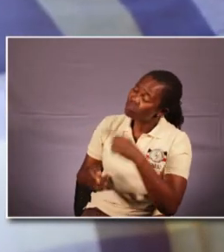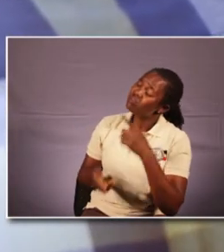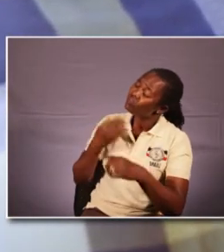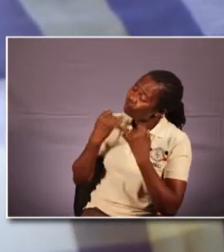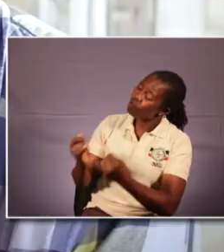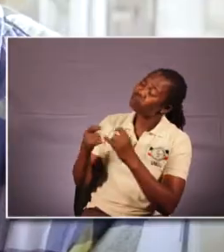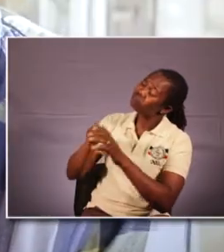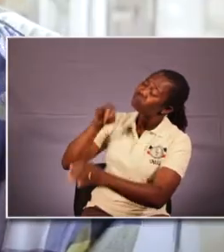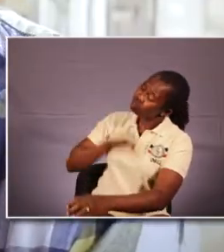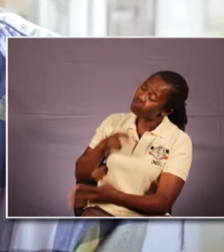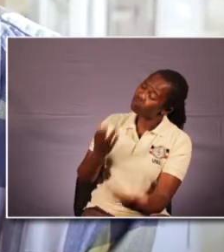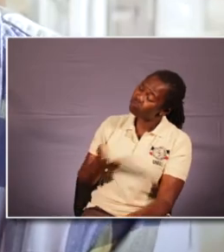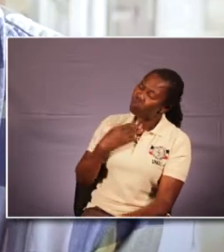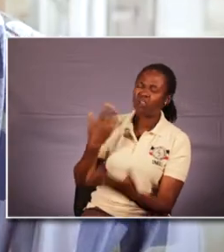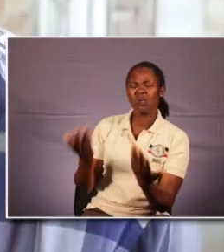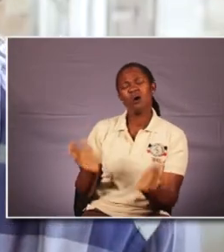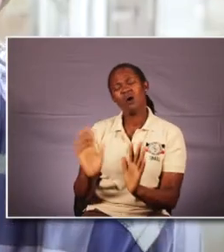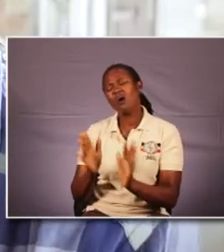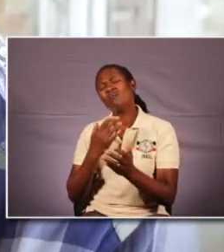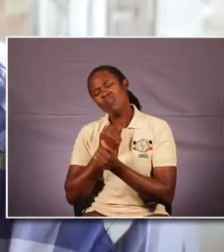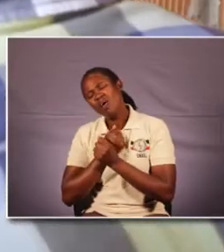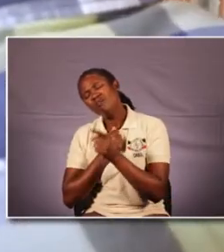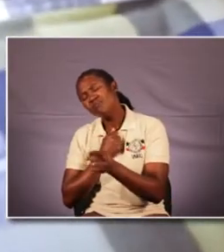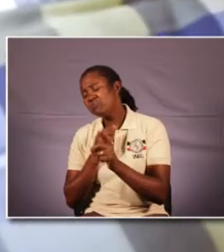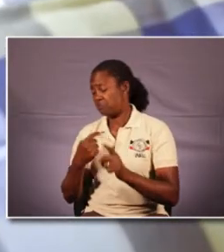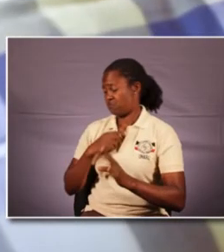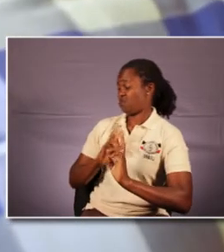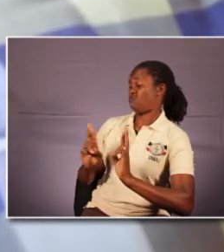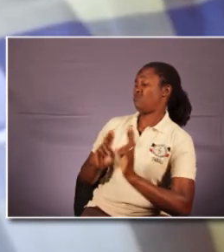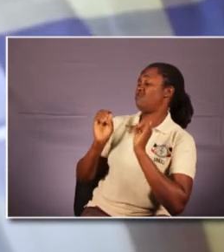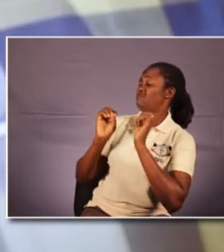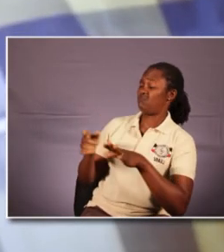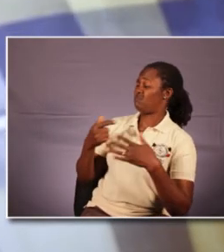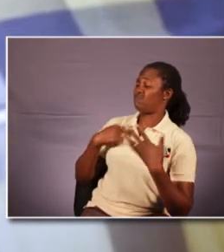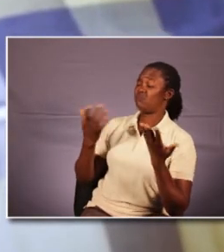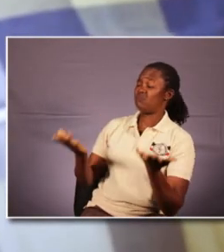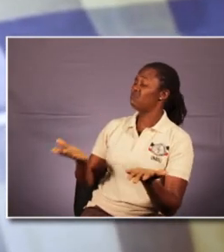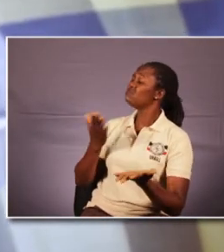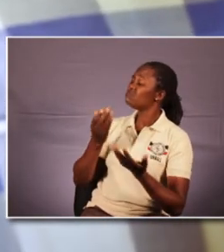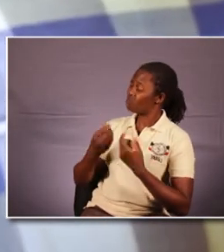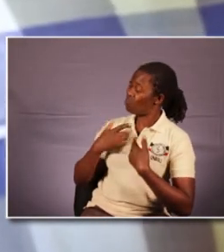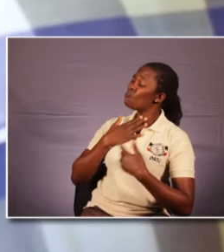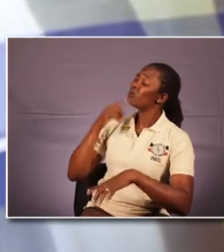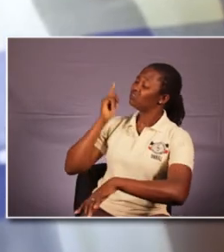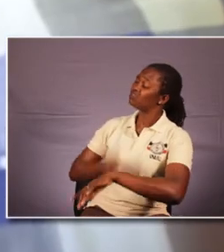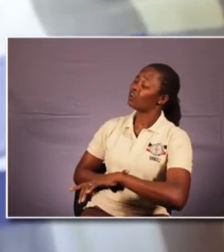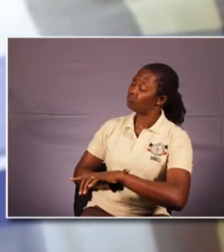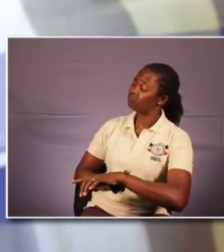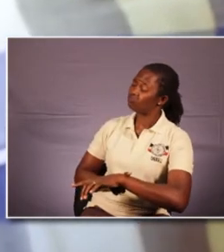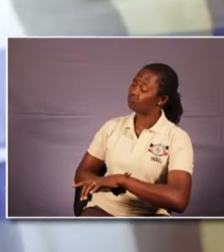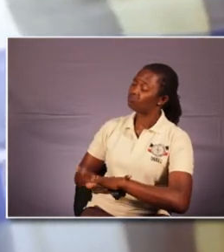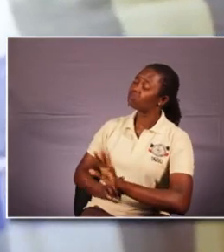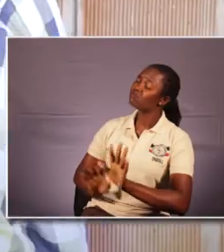been waiting for. I just don't want to lose you. I love you. I'm not ready for this now. Just give me time. I need some time.